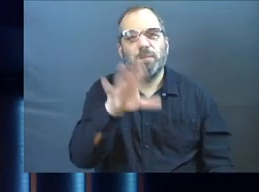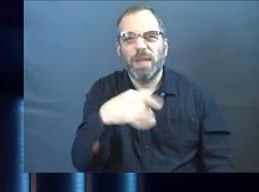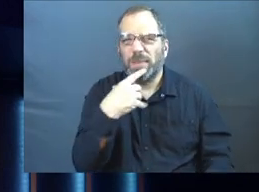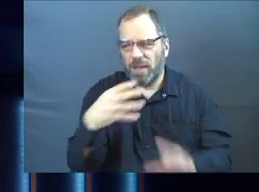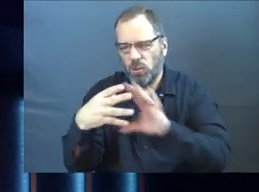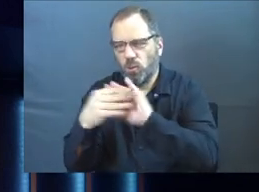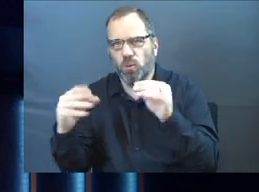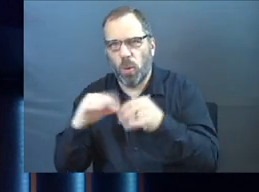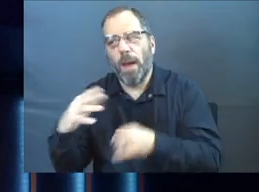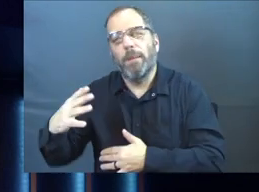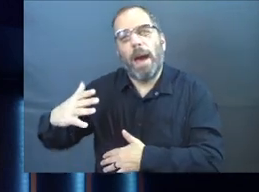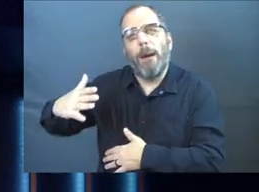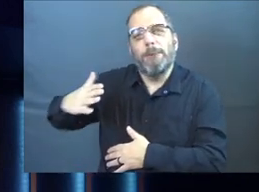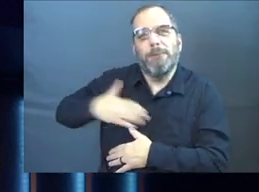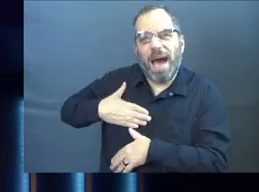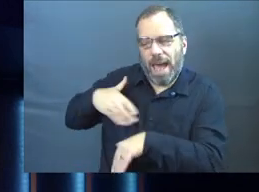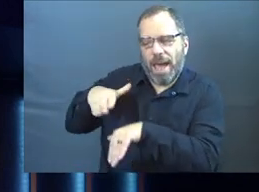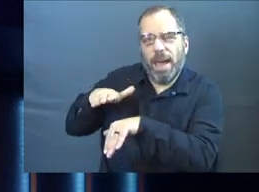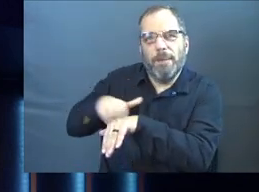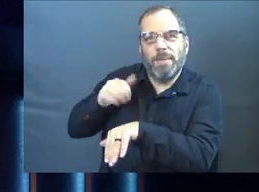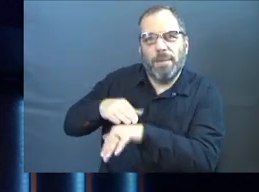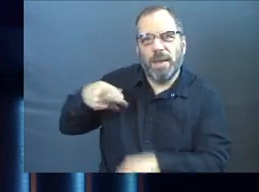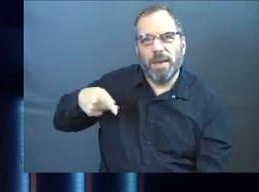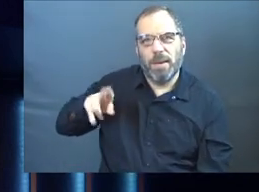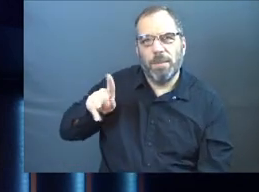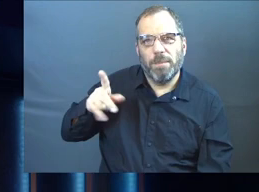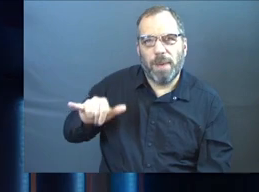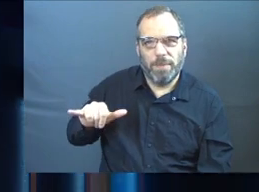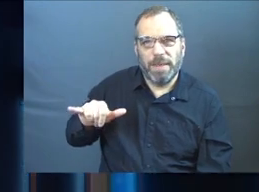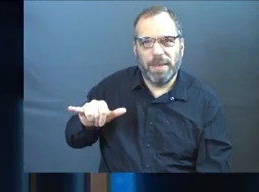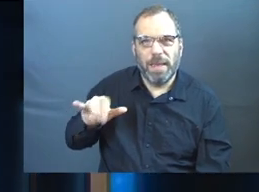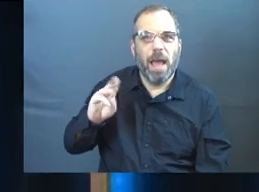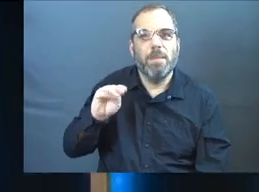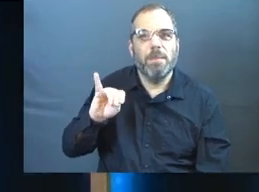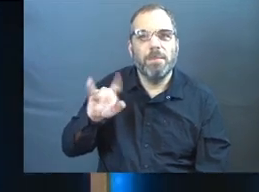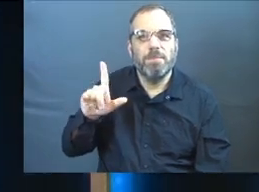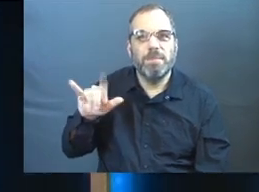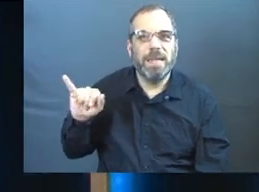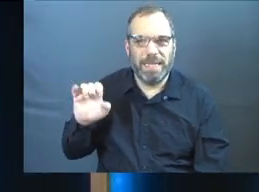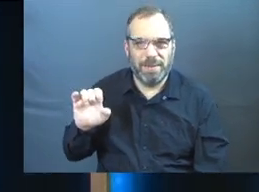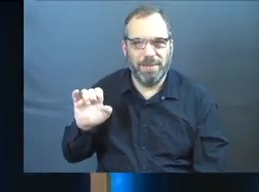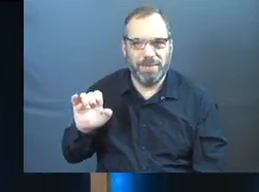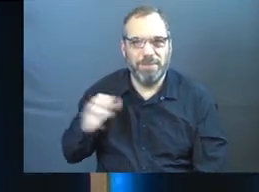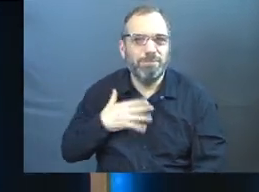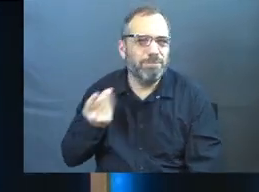another story. This is about my puppy, Millie, because we need a breather here for a second, okay?